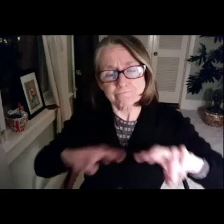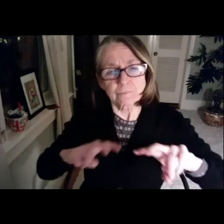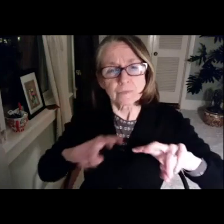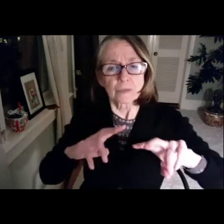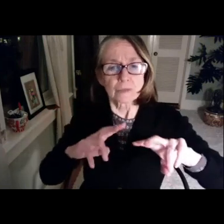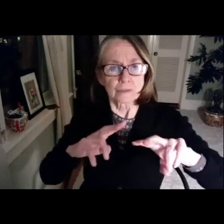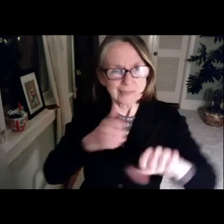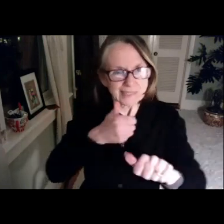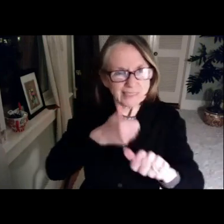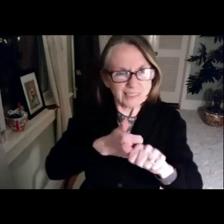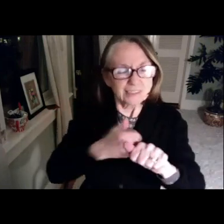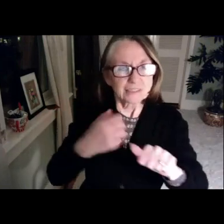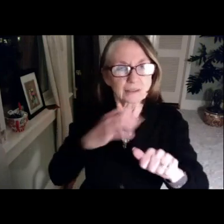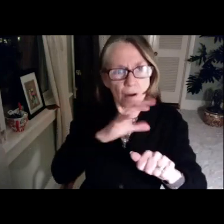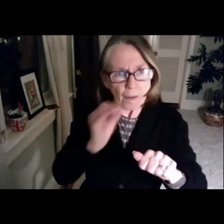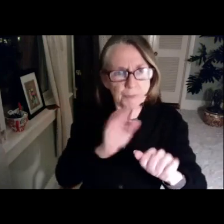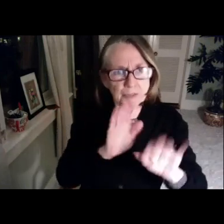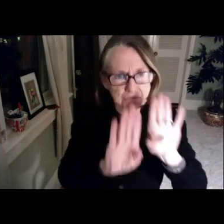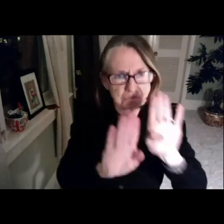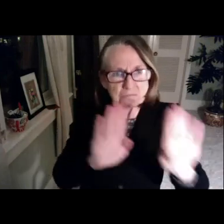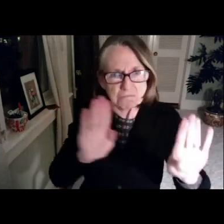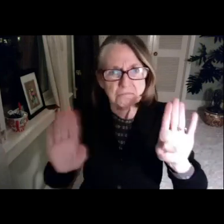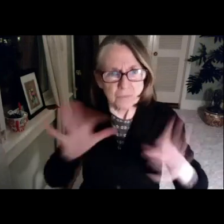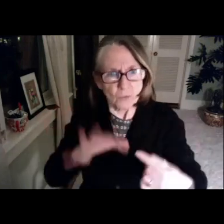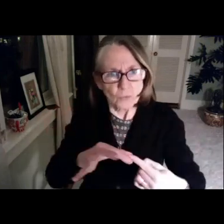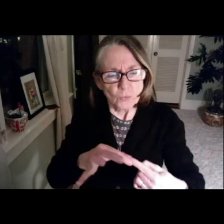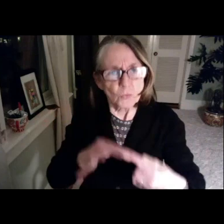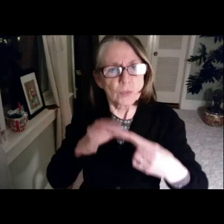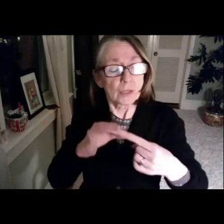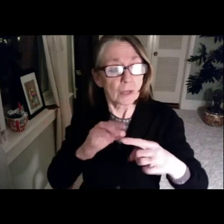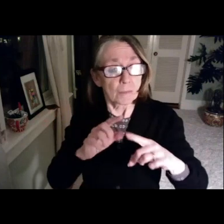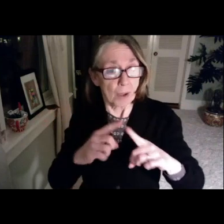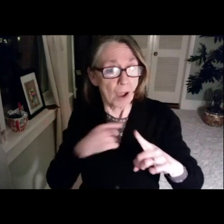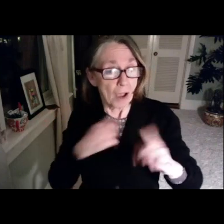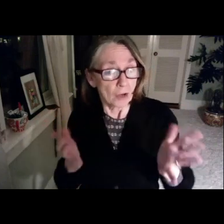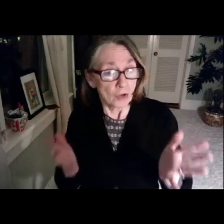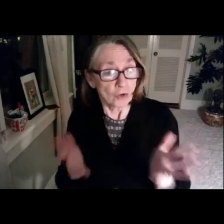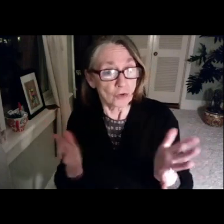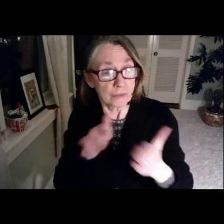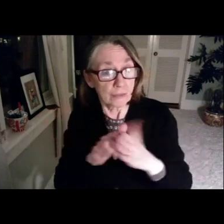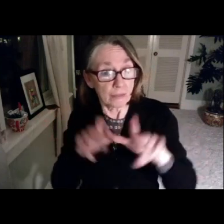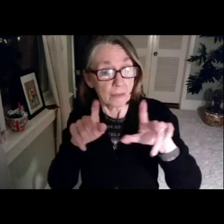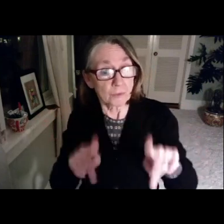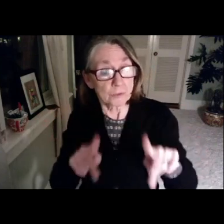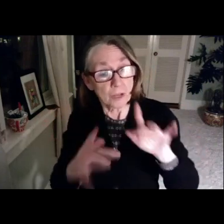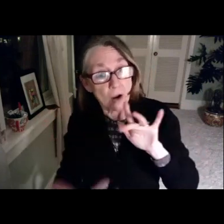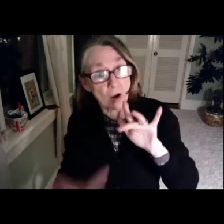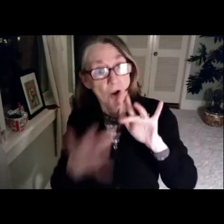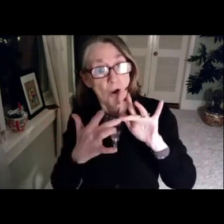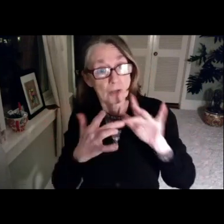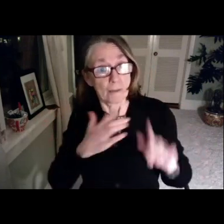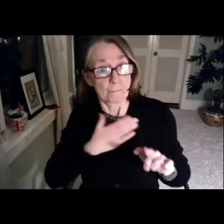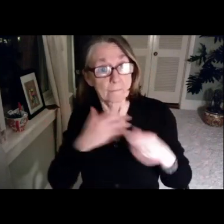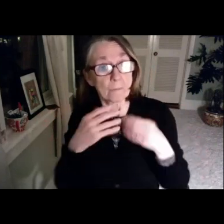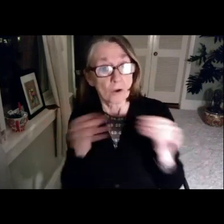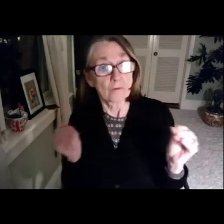by employer, employee by employee. So I would encourage that individual to contact our office